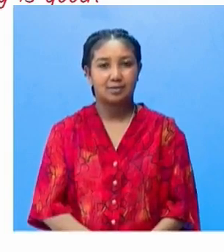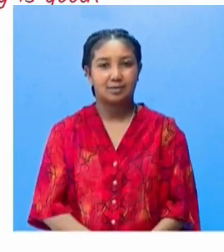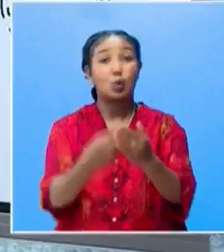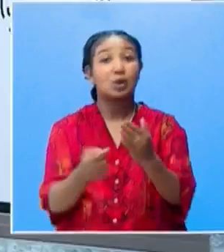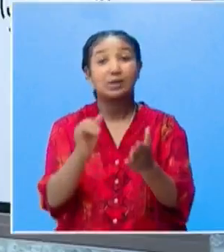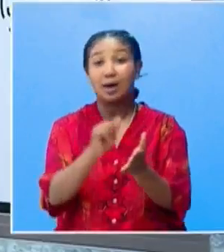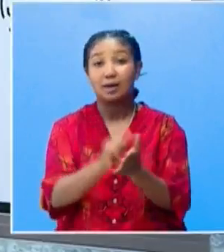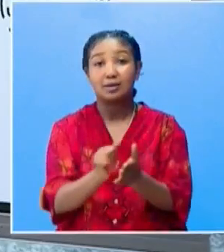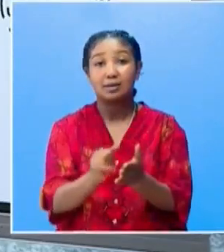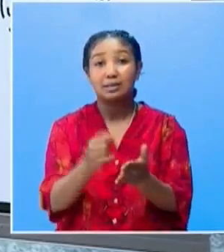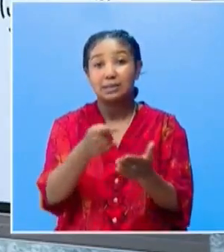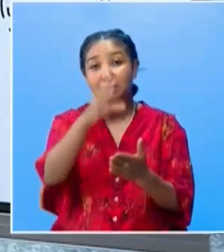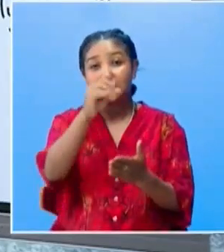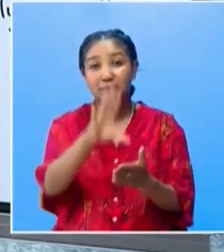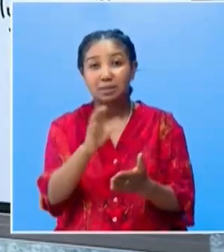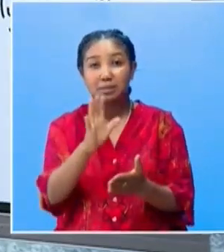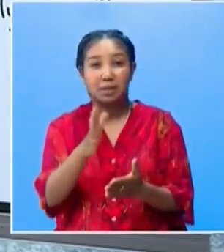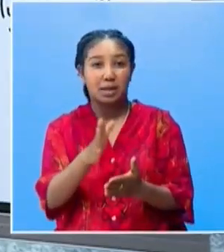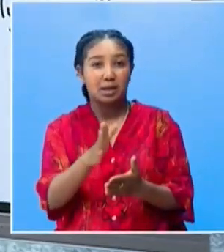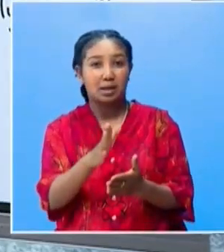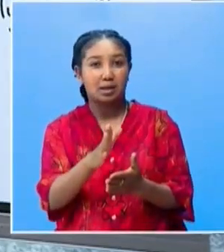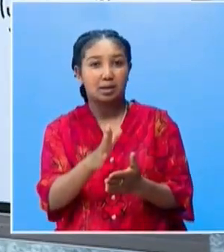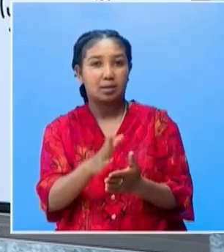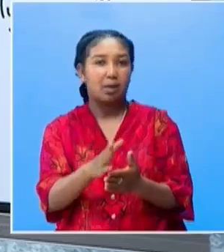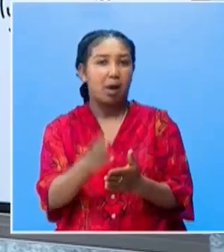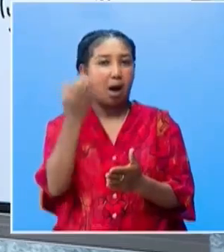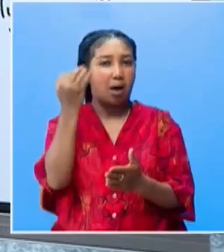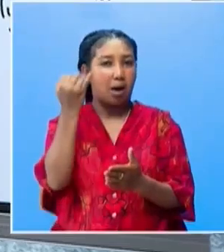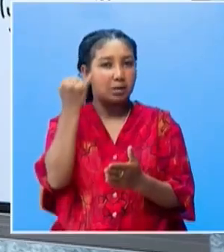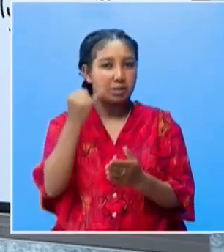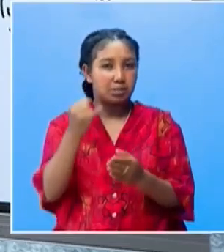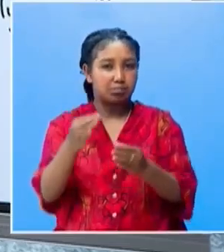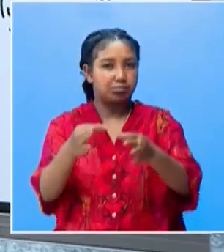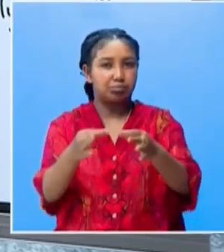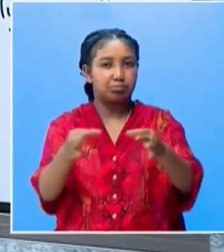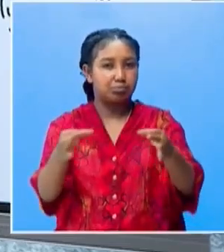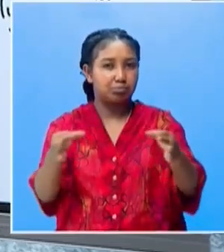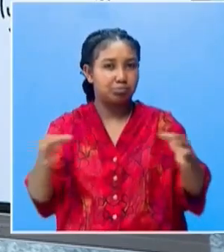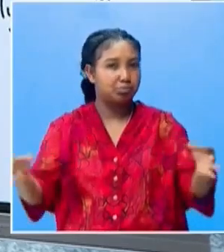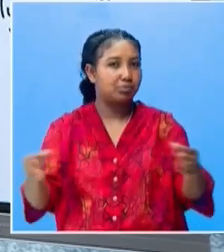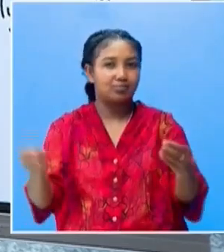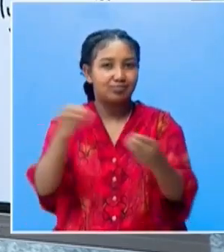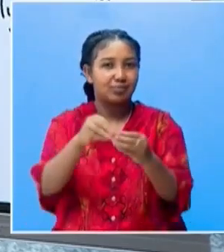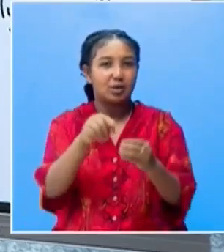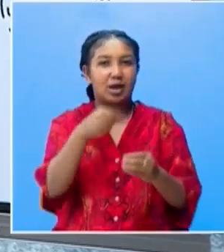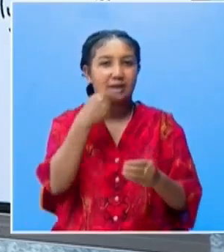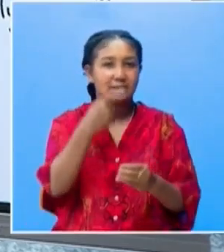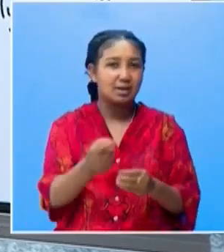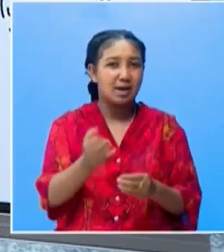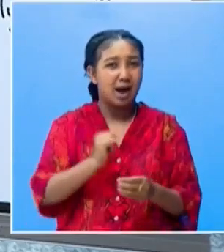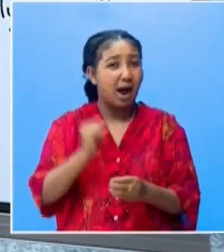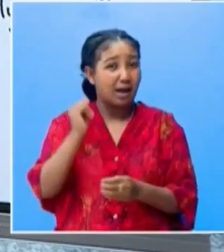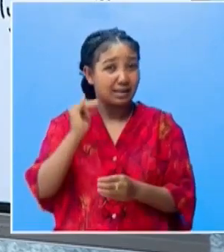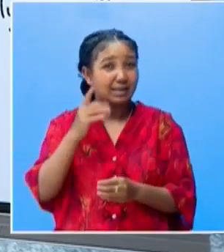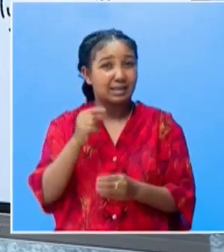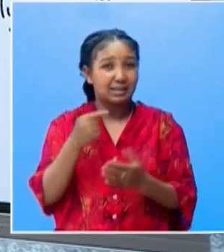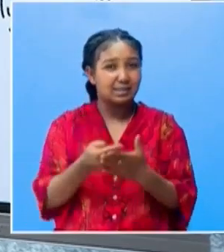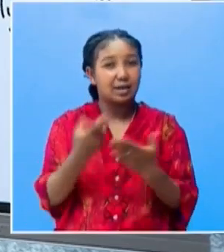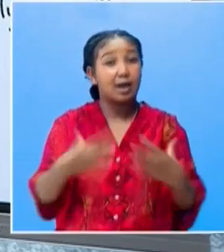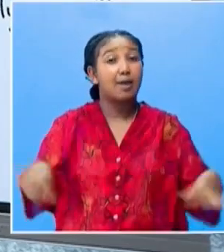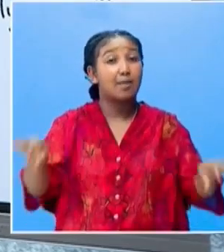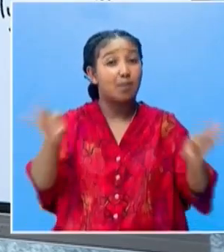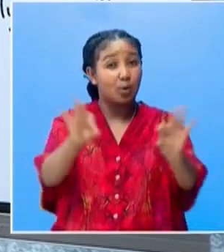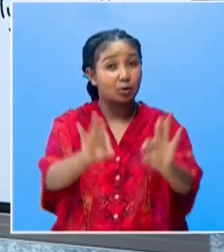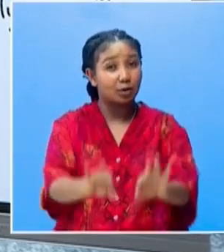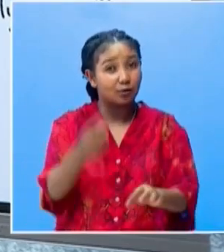lunch. That person might also extended his answer based on the importance. He can say, I think it is